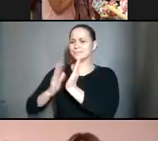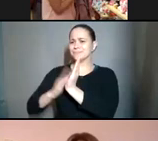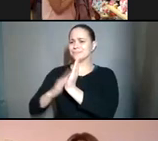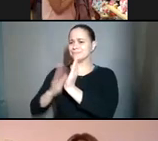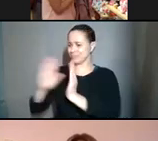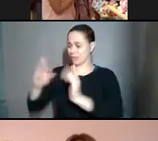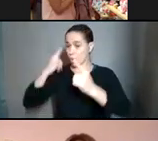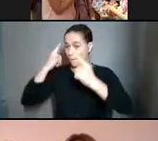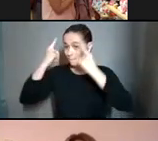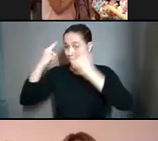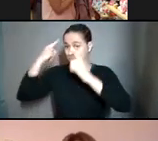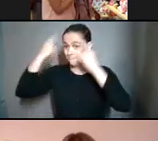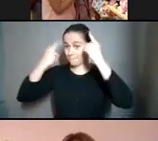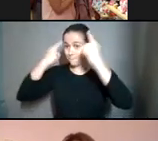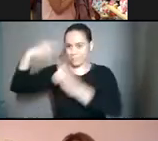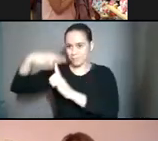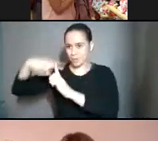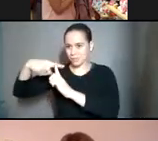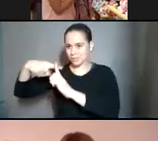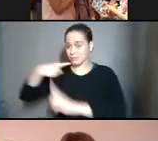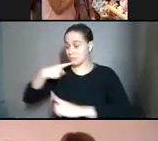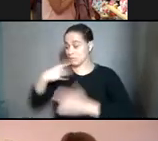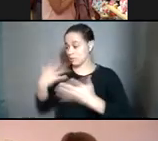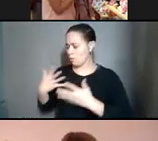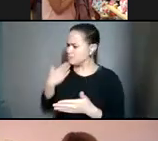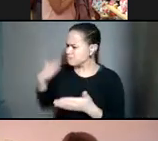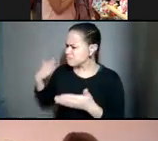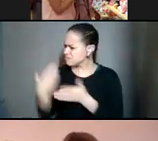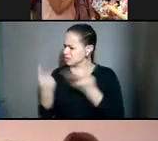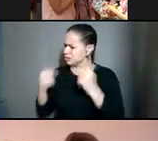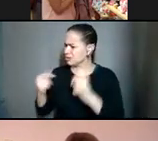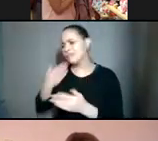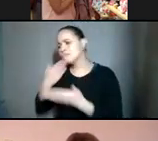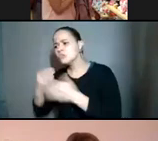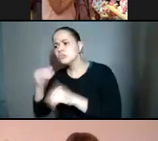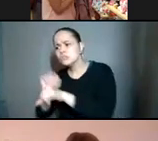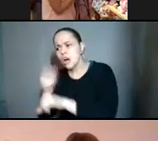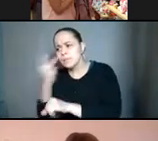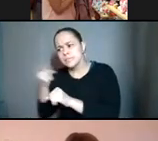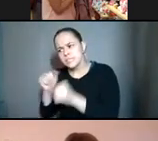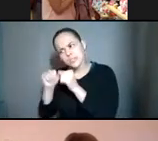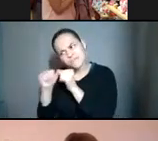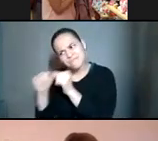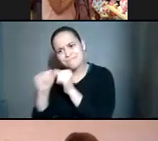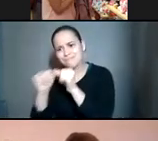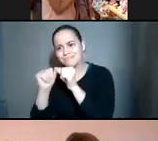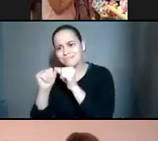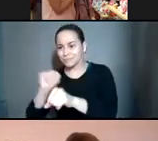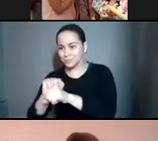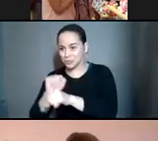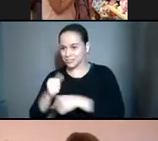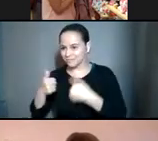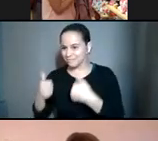by saying things like, good try, I like that you're sticking with it. You can also